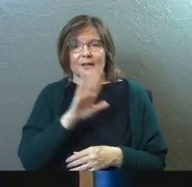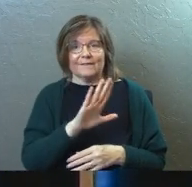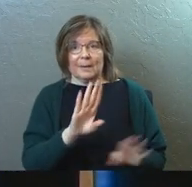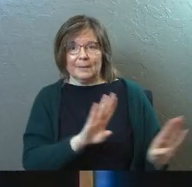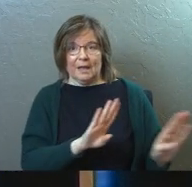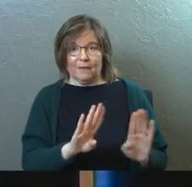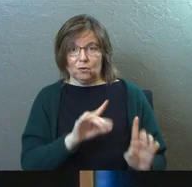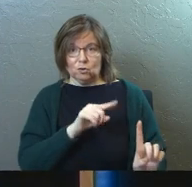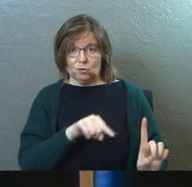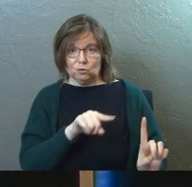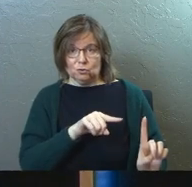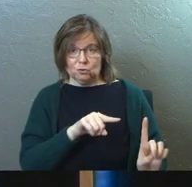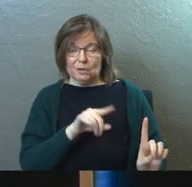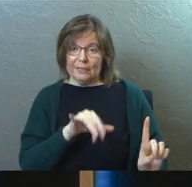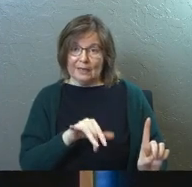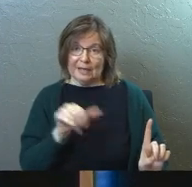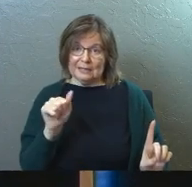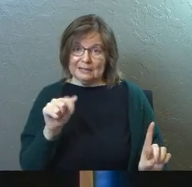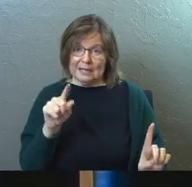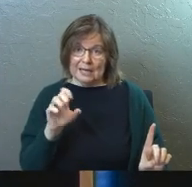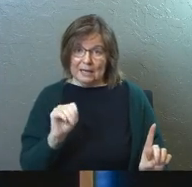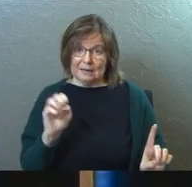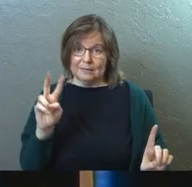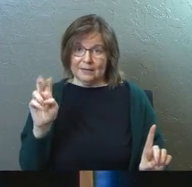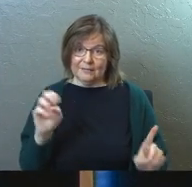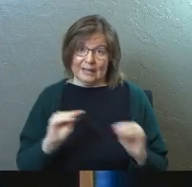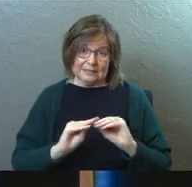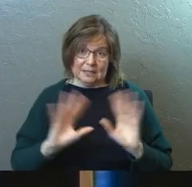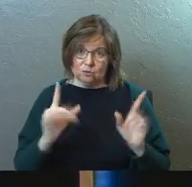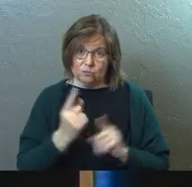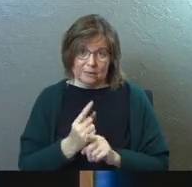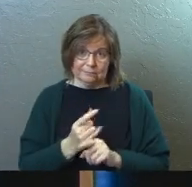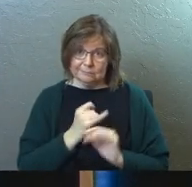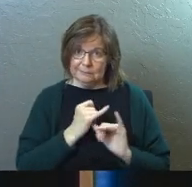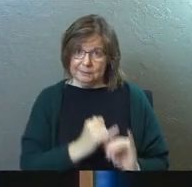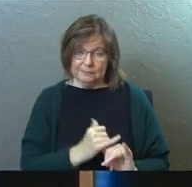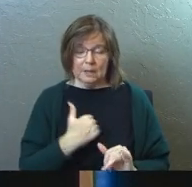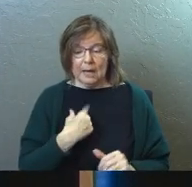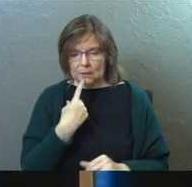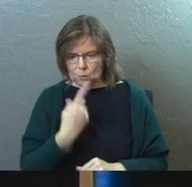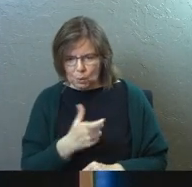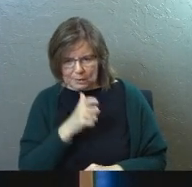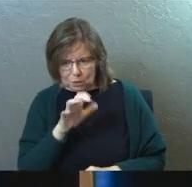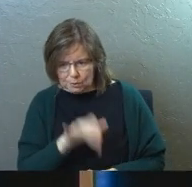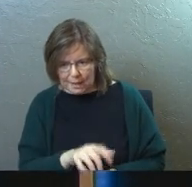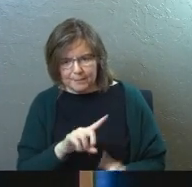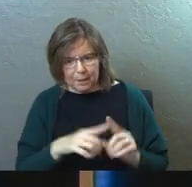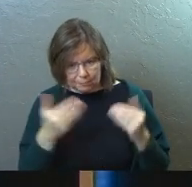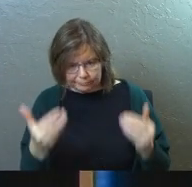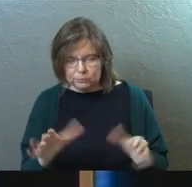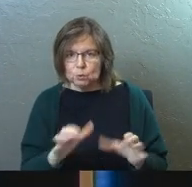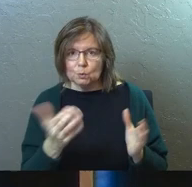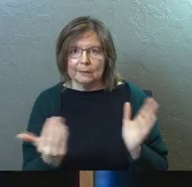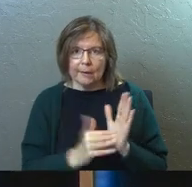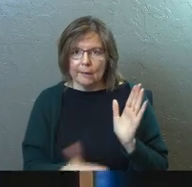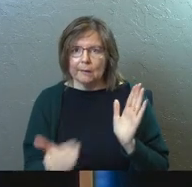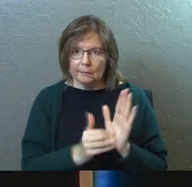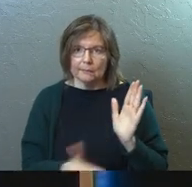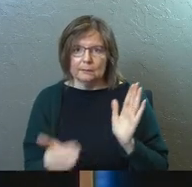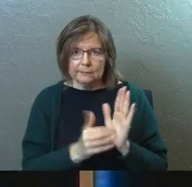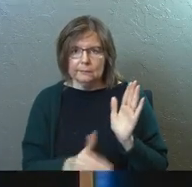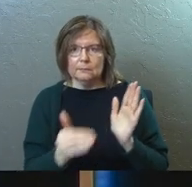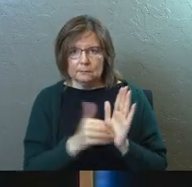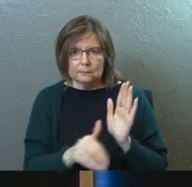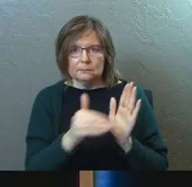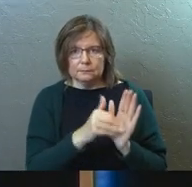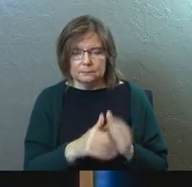their behaviors. That's Adam and Eve. That's nice and clear, right? Like I've told you not to do the thing and you keep doing the thing over